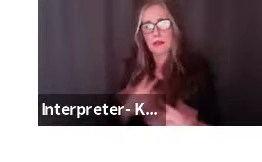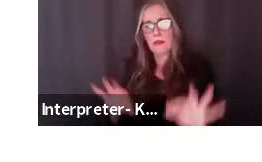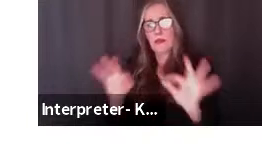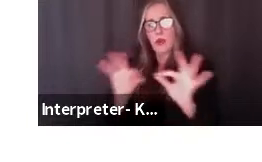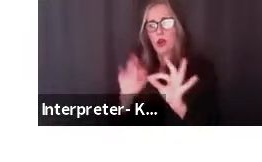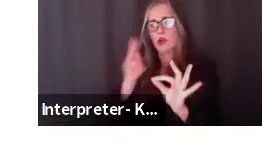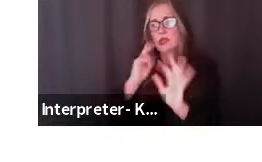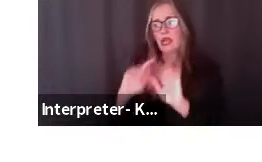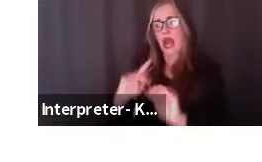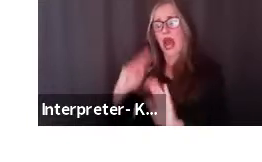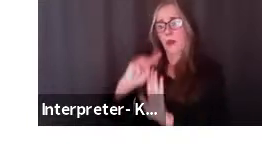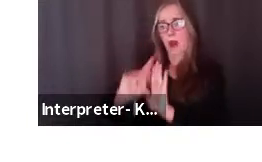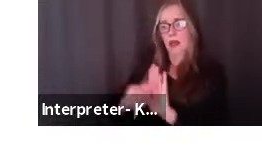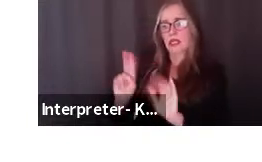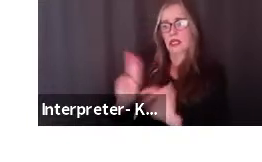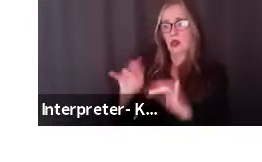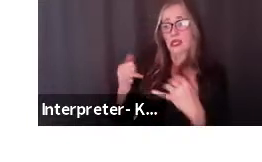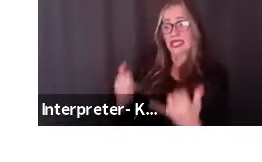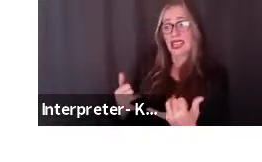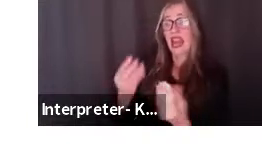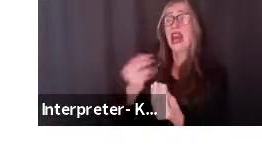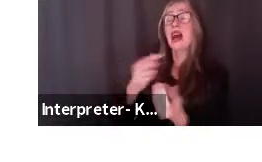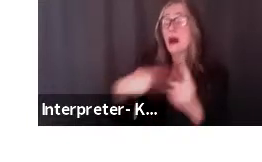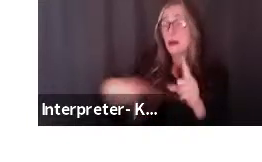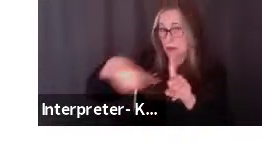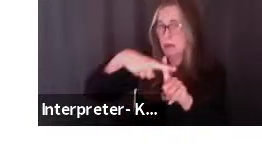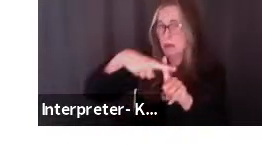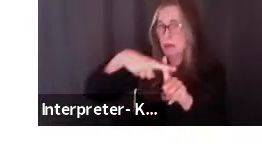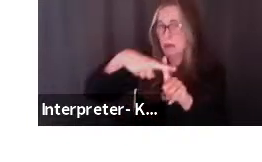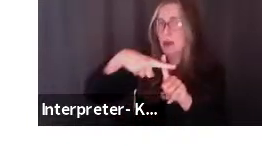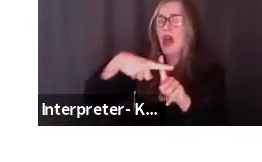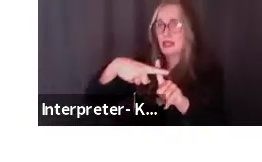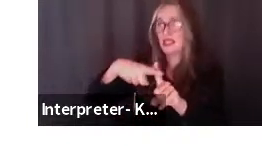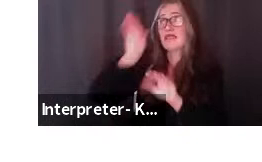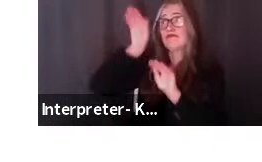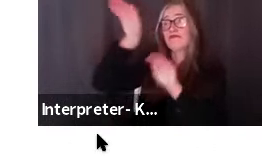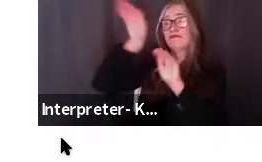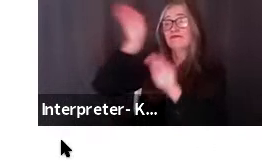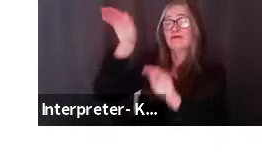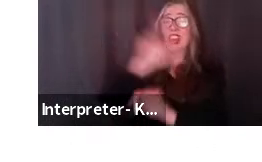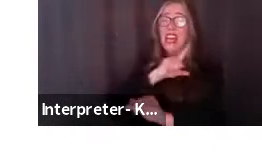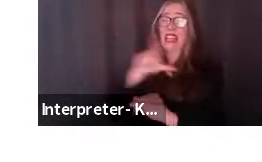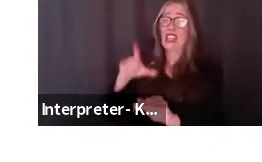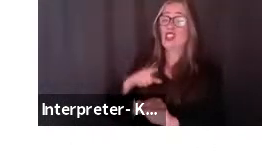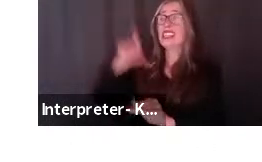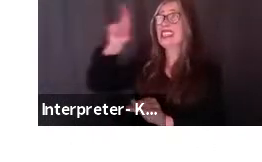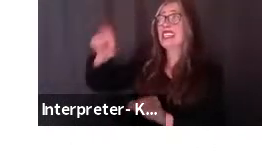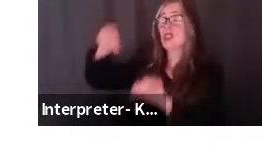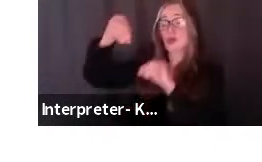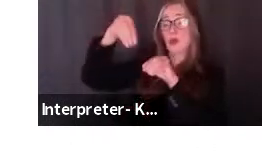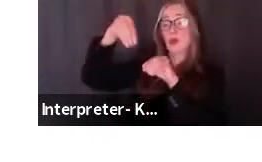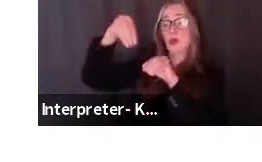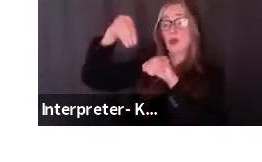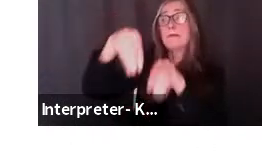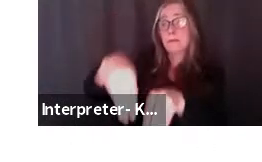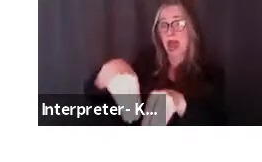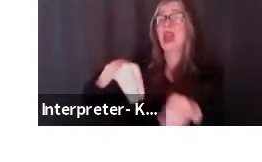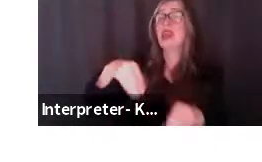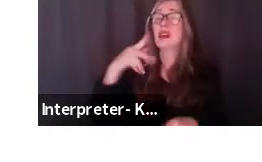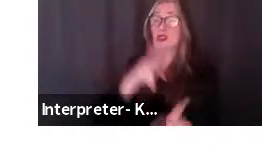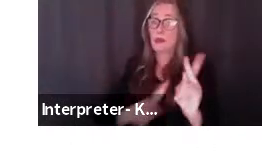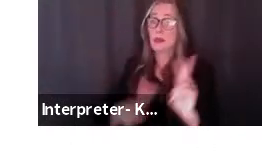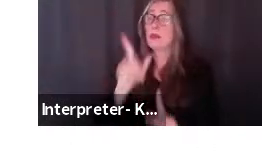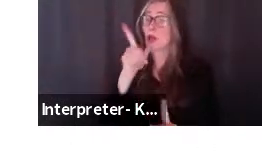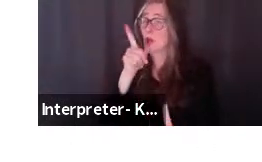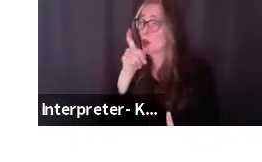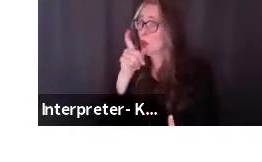legislative efforts to pay compensation to living survivors of the program and you'll hear from the rest of the coalition who worked on that